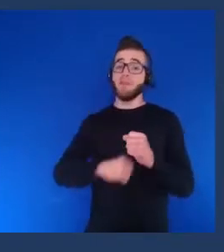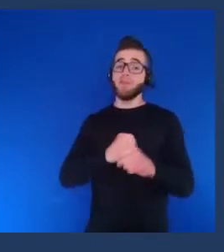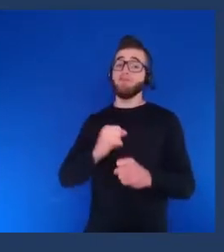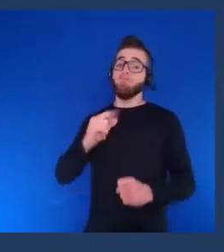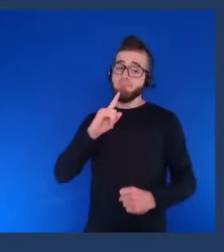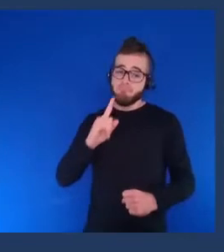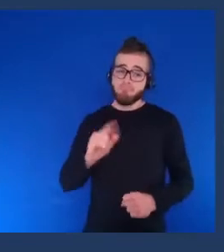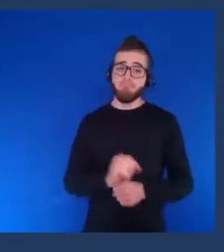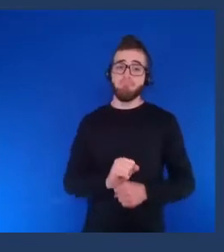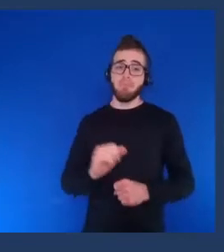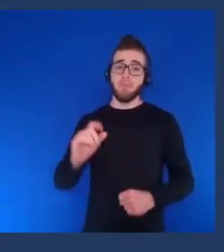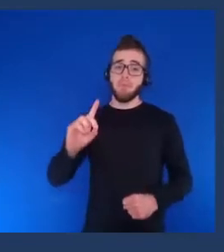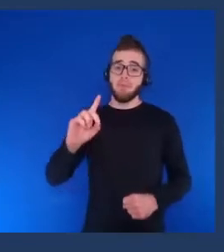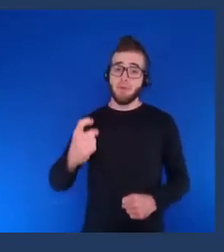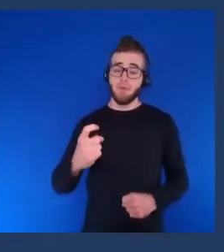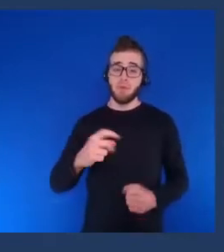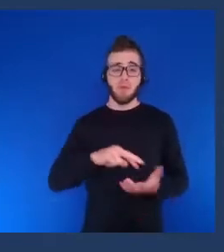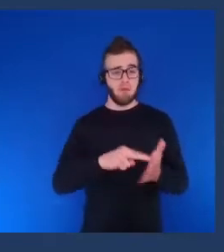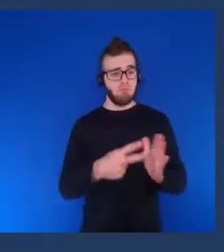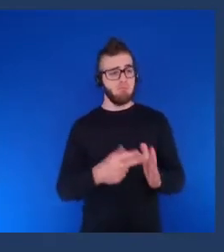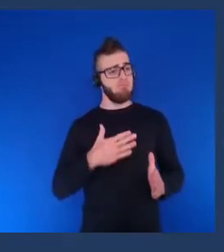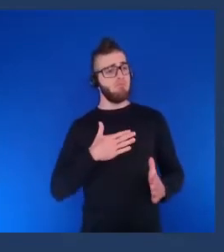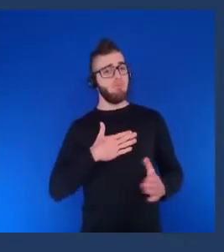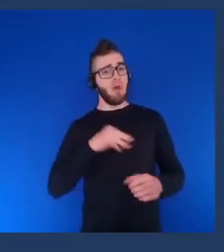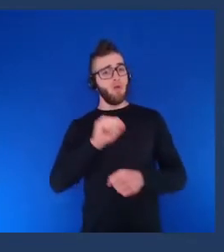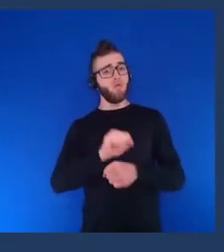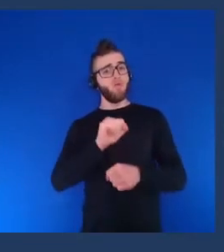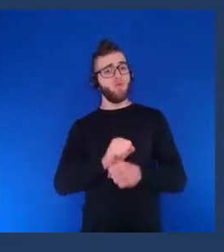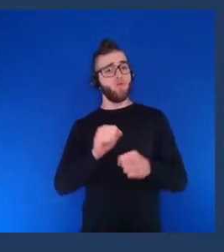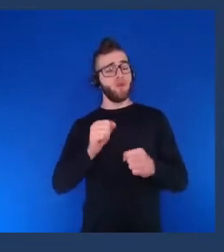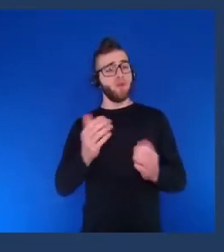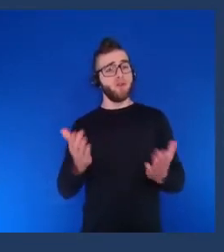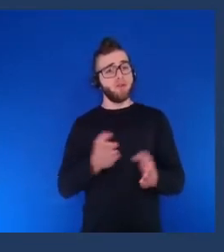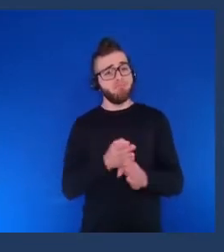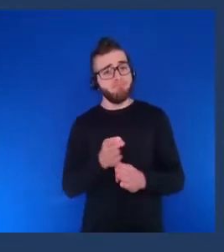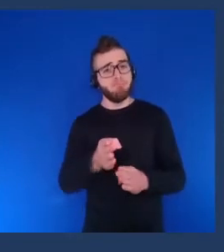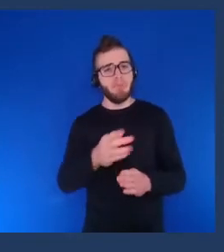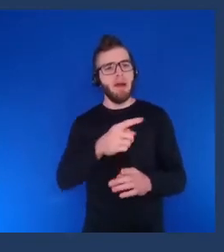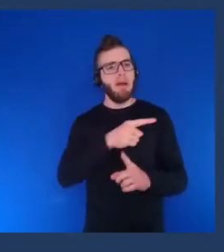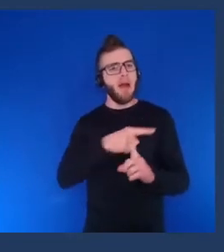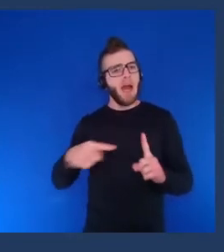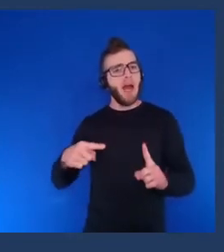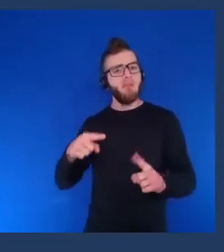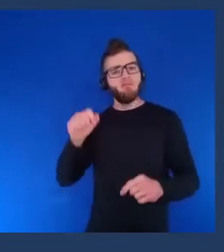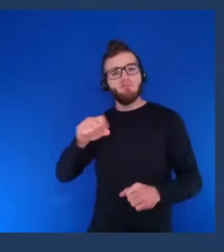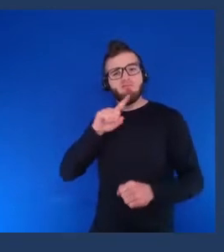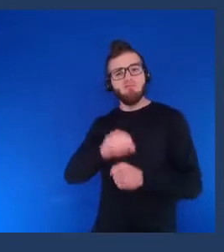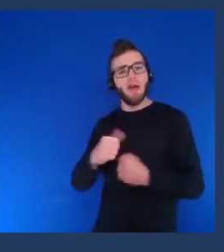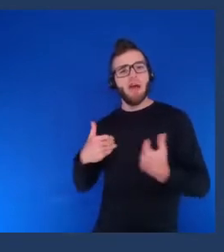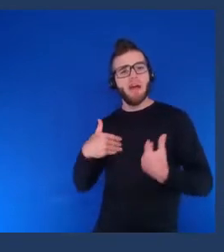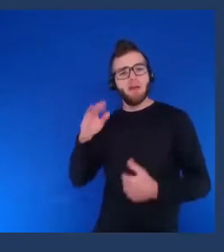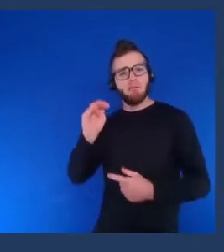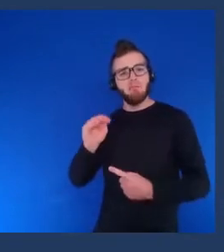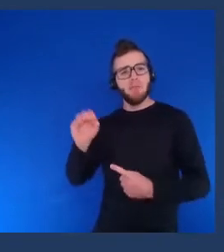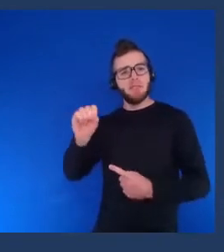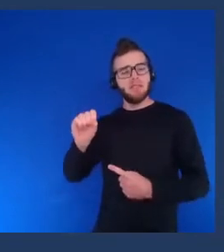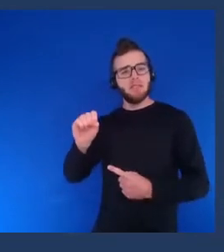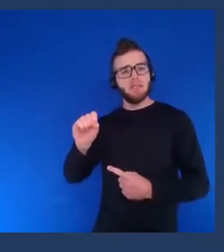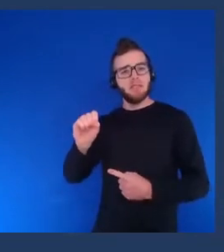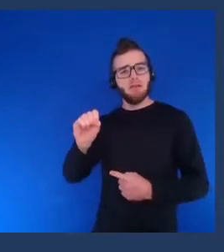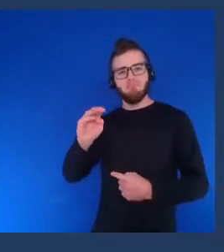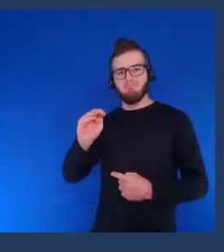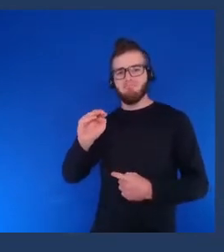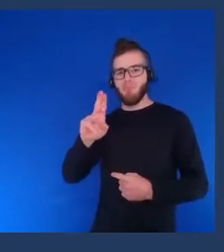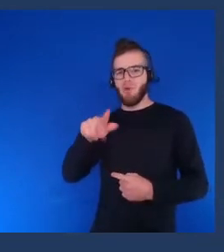MS. Today's the first day I'm coming out publicly to tell people about it. So it's really a special moment for me, and I've really been looking forward